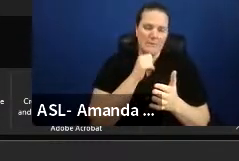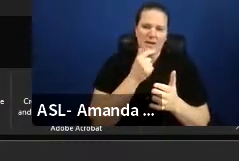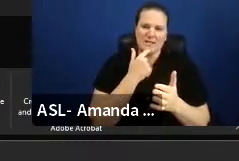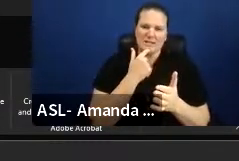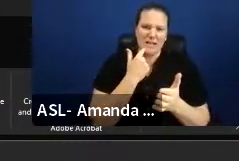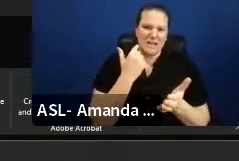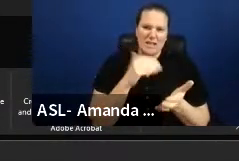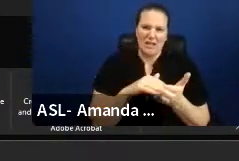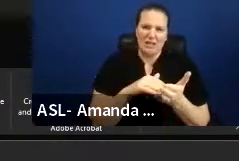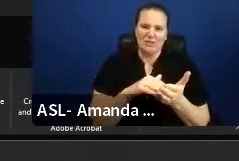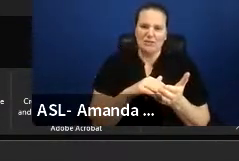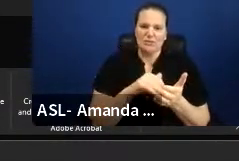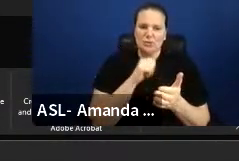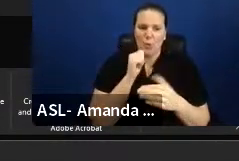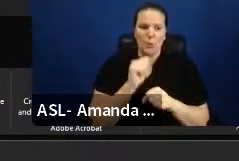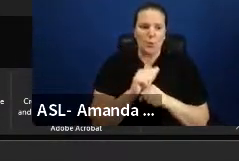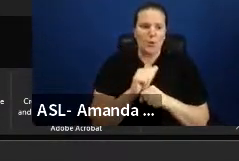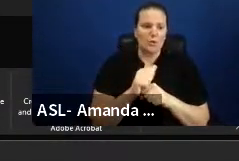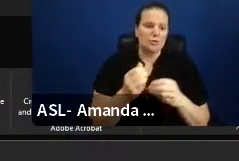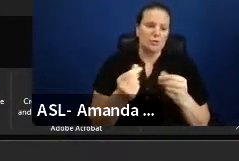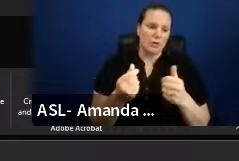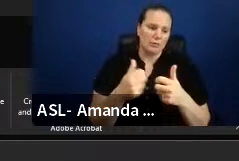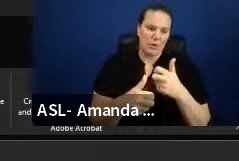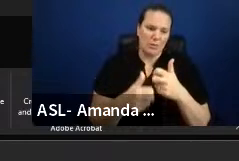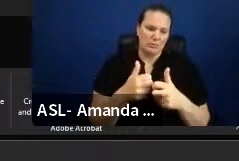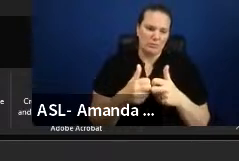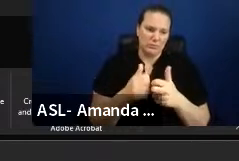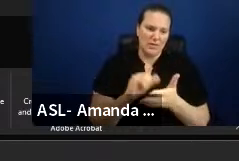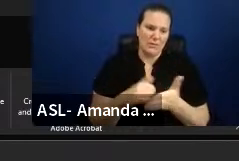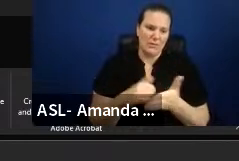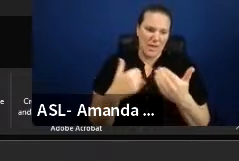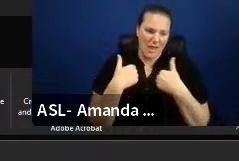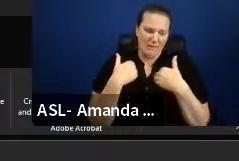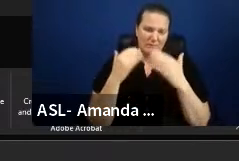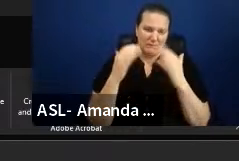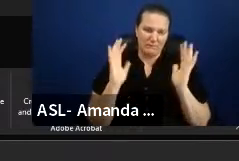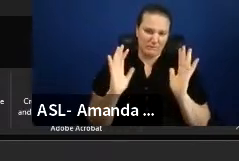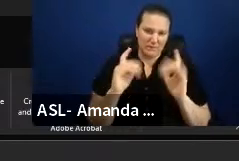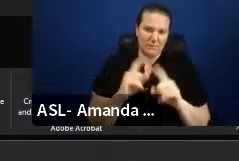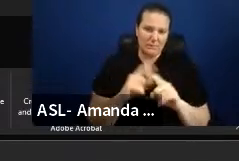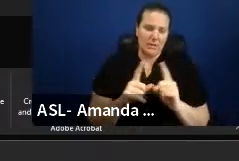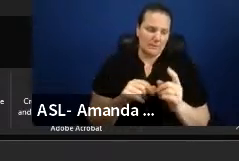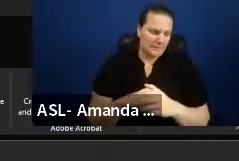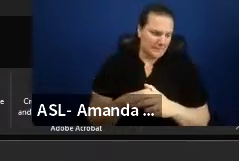again, don't work to solve the problems that we have, but